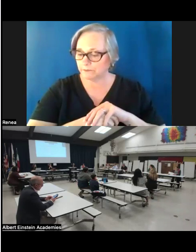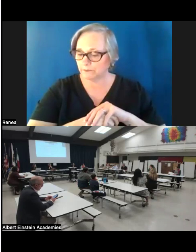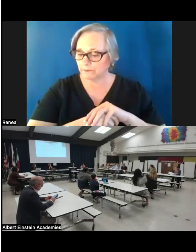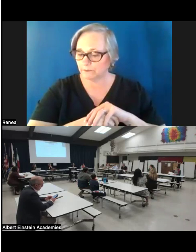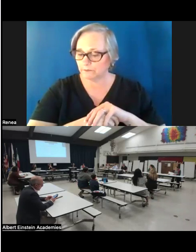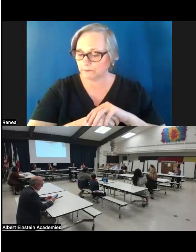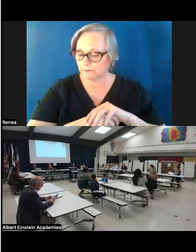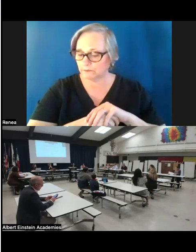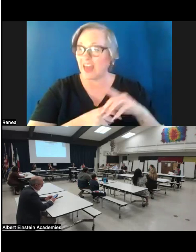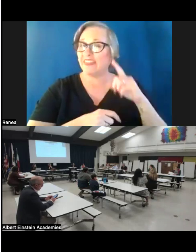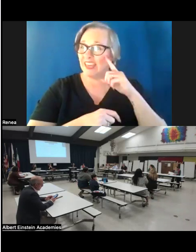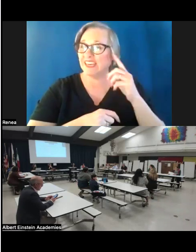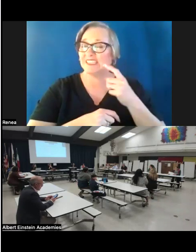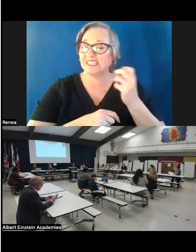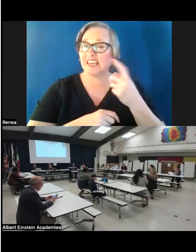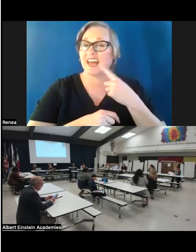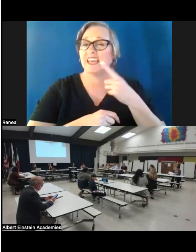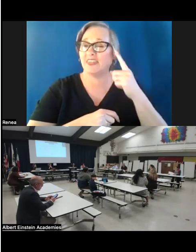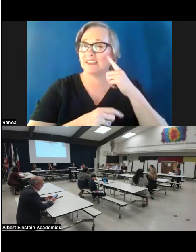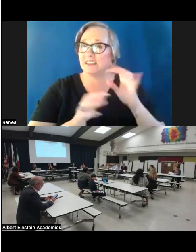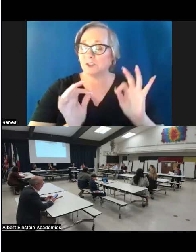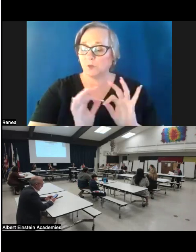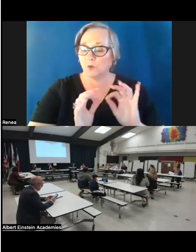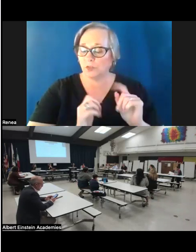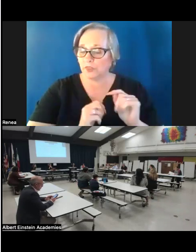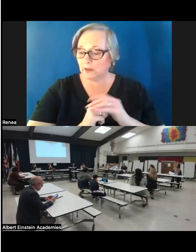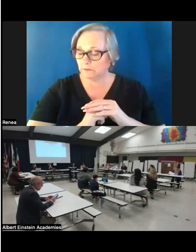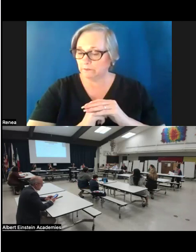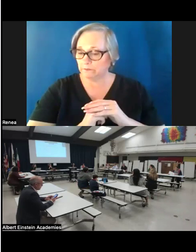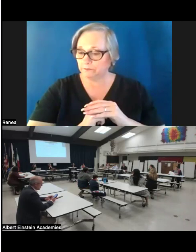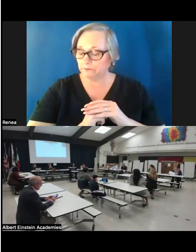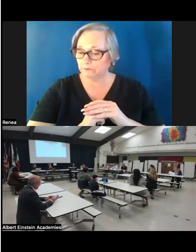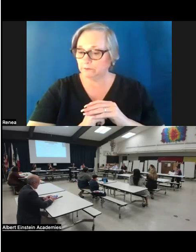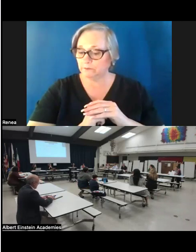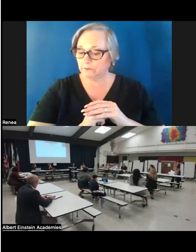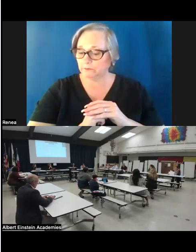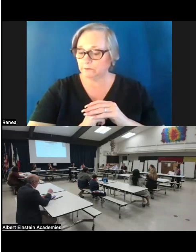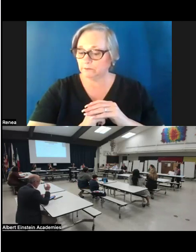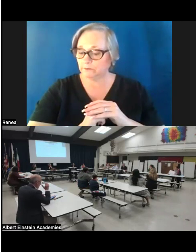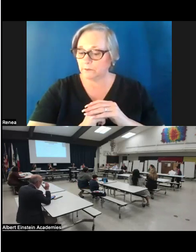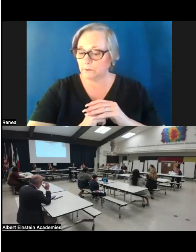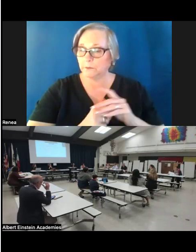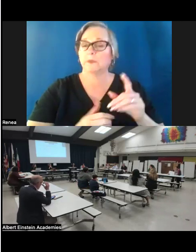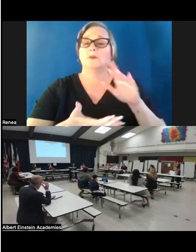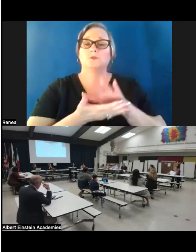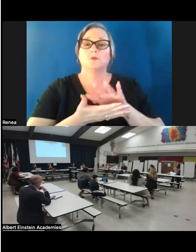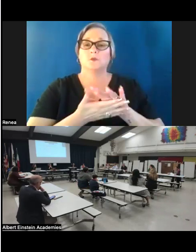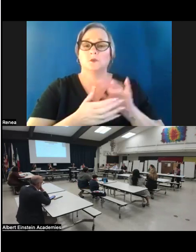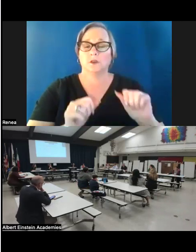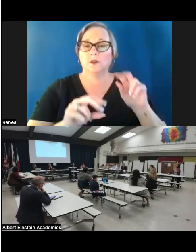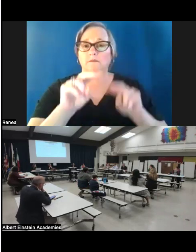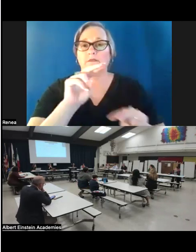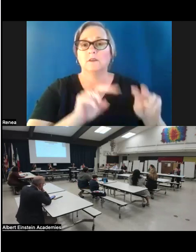think using these tools to evaluate the use of Title I dollars next year, it has a lot of